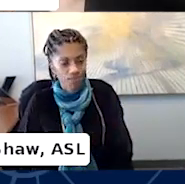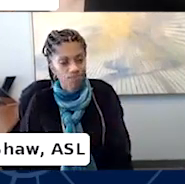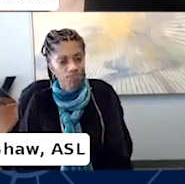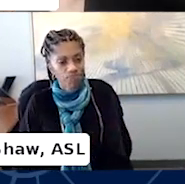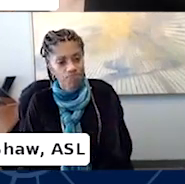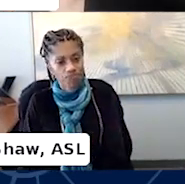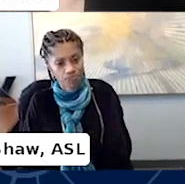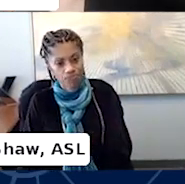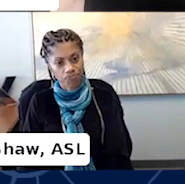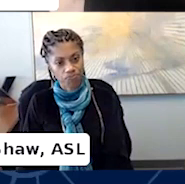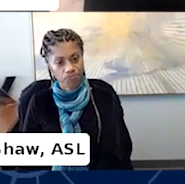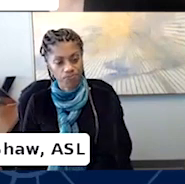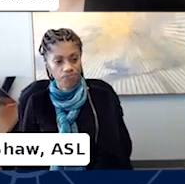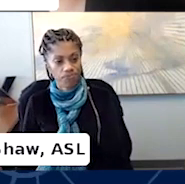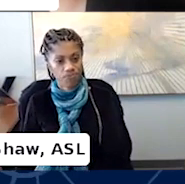Thank you, Lisa.